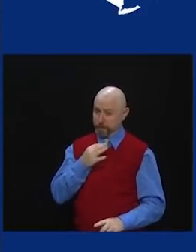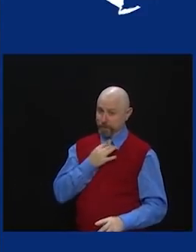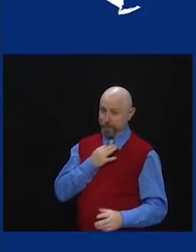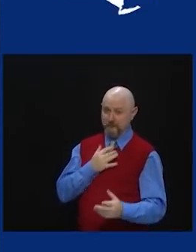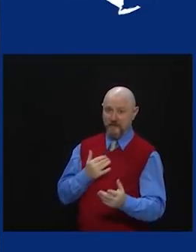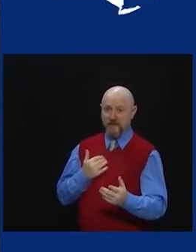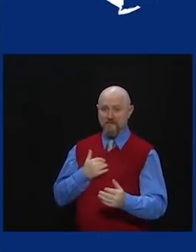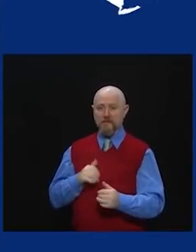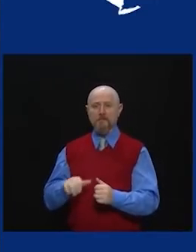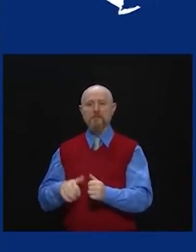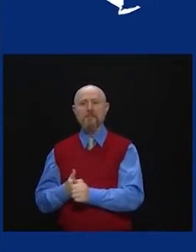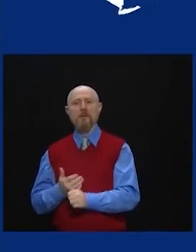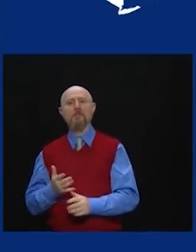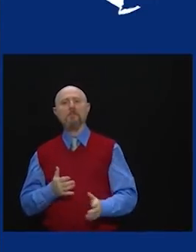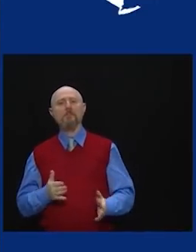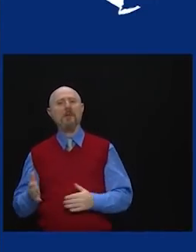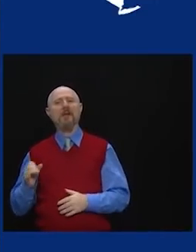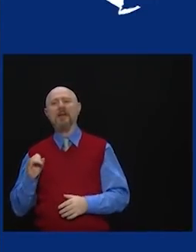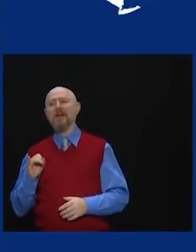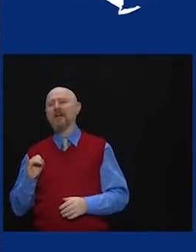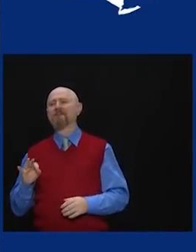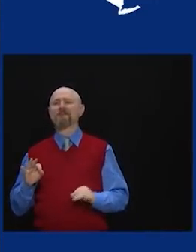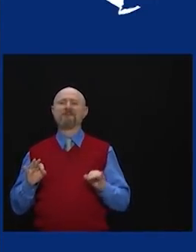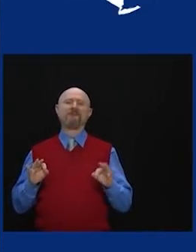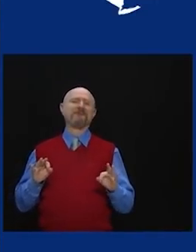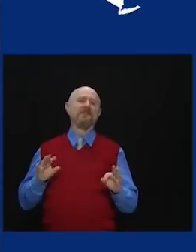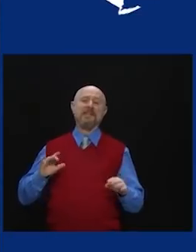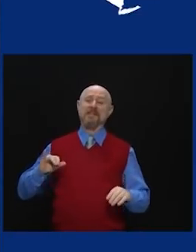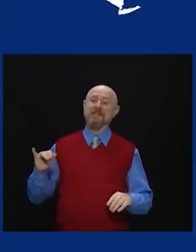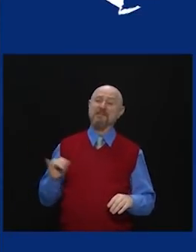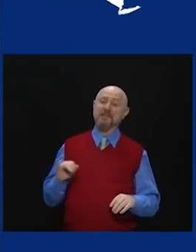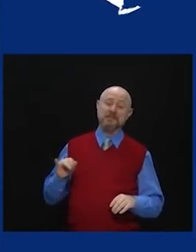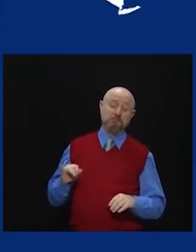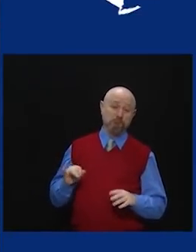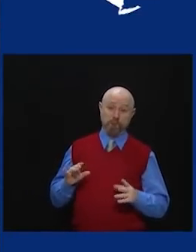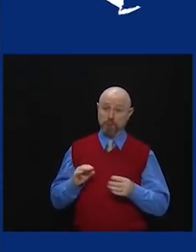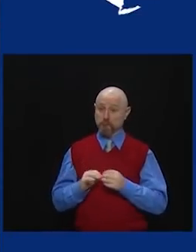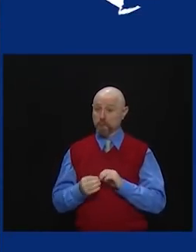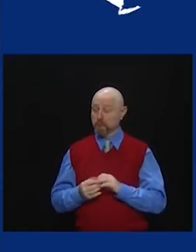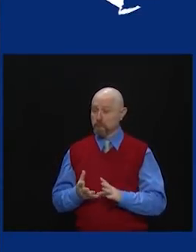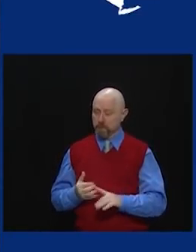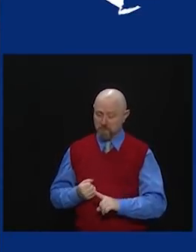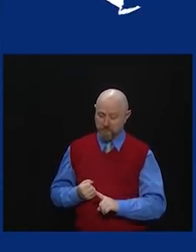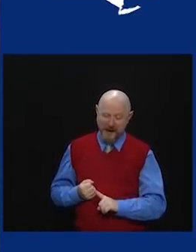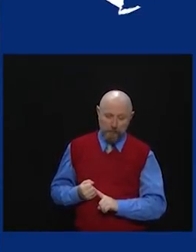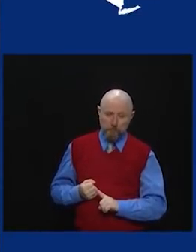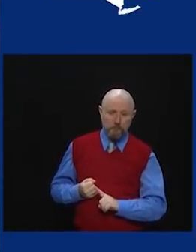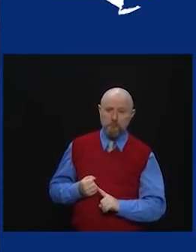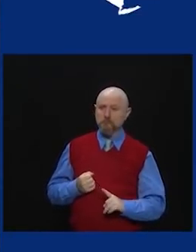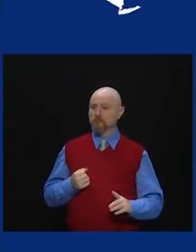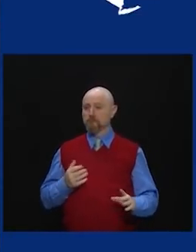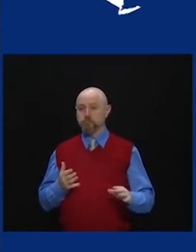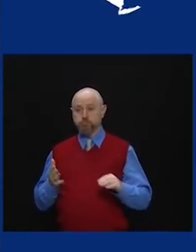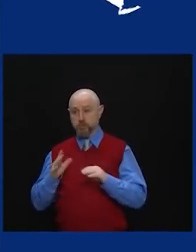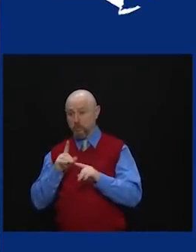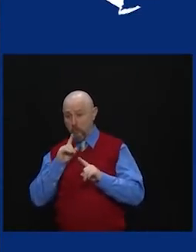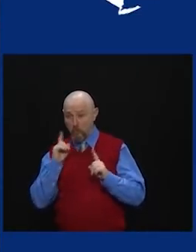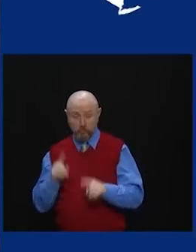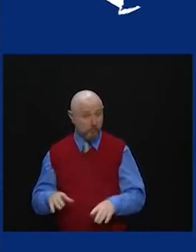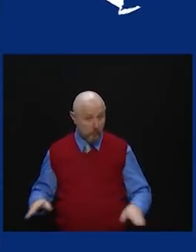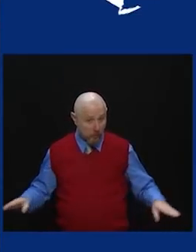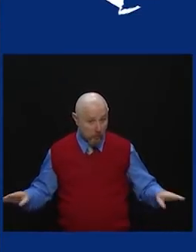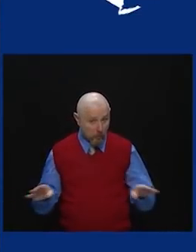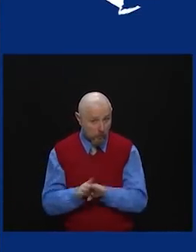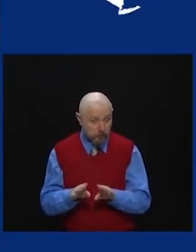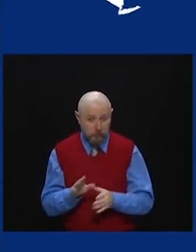that if you reach a certain level of infection, you might have to order the closing of college campuses around the state.